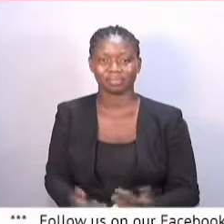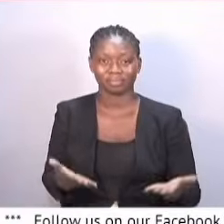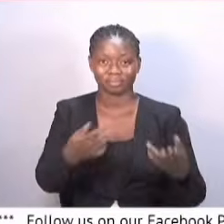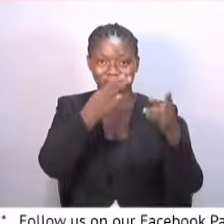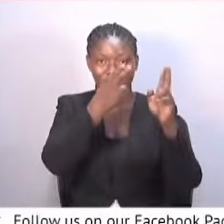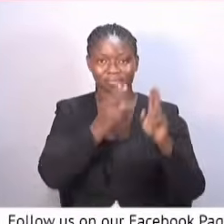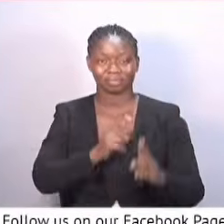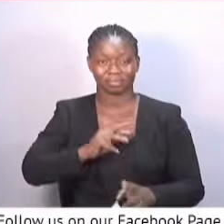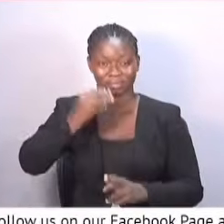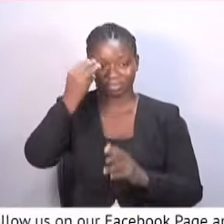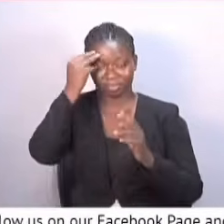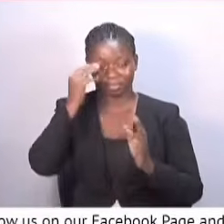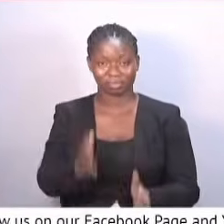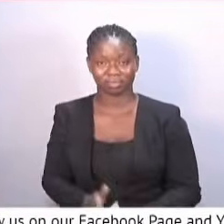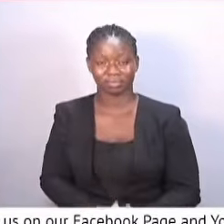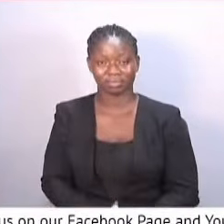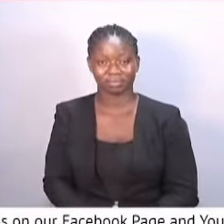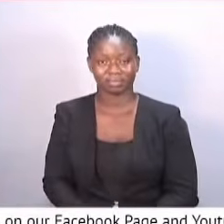Yes, Honorable Minister.